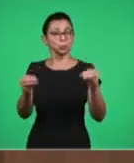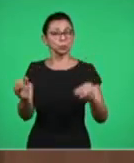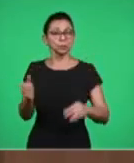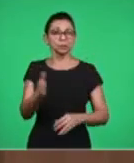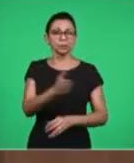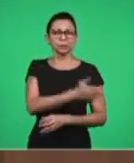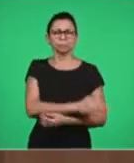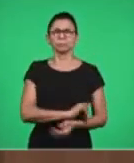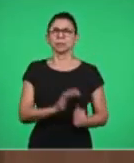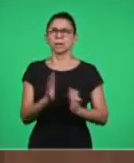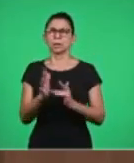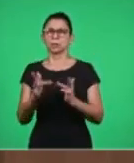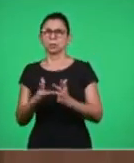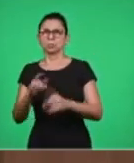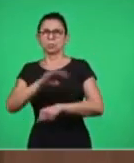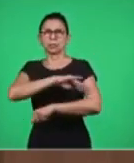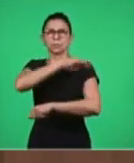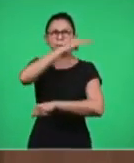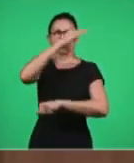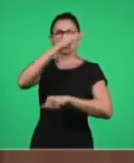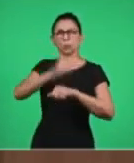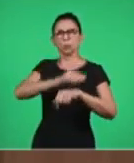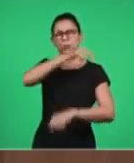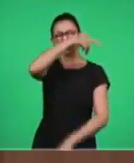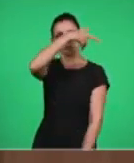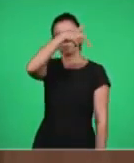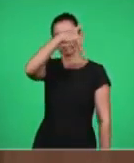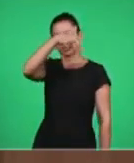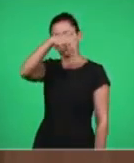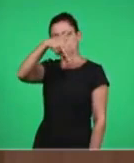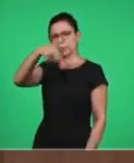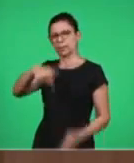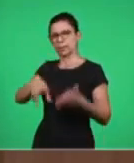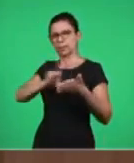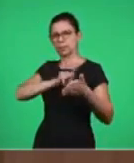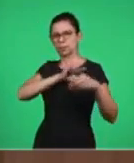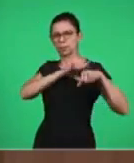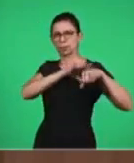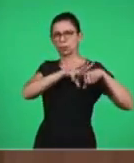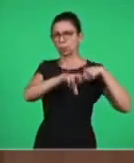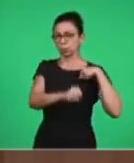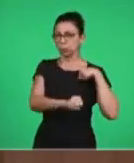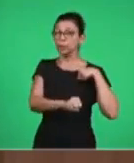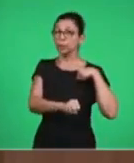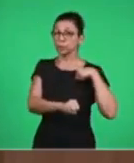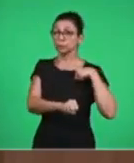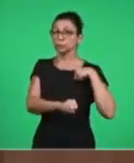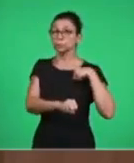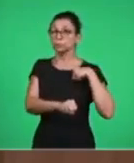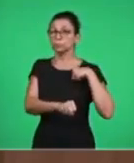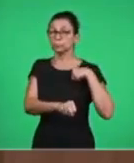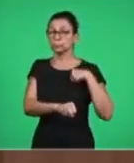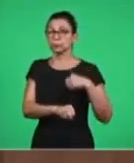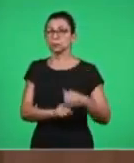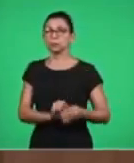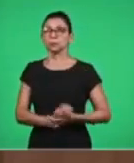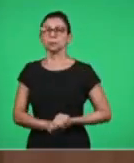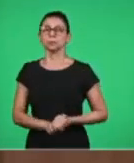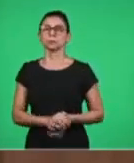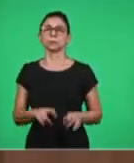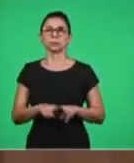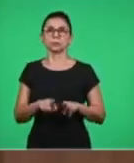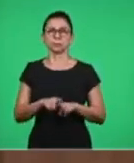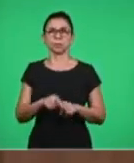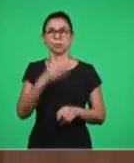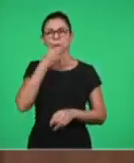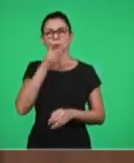So when Jesus was coming down from the Mount of Olives after the healing, the operation of wonder, which was the resurrection of Lazarus,